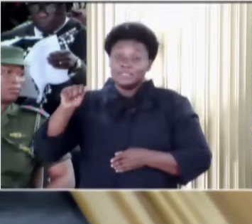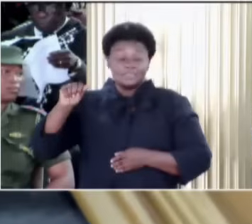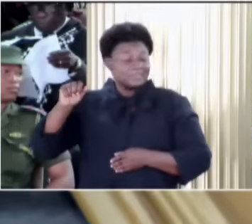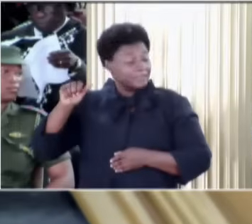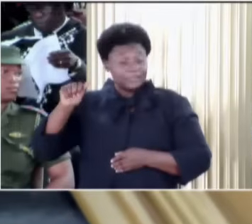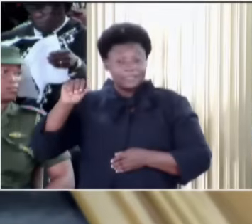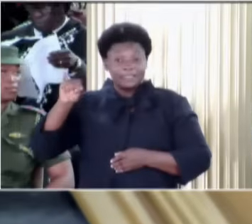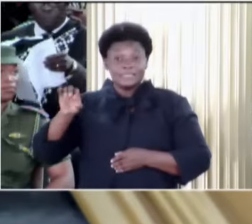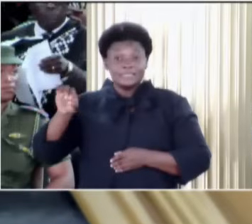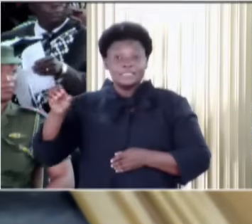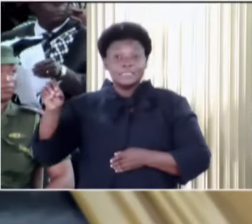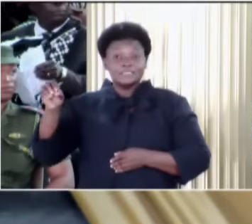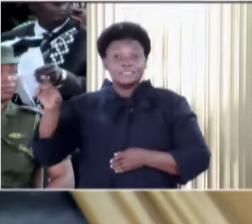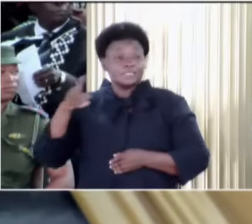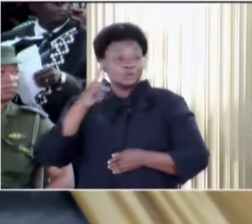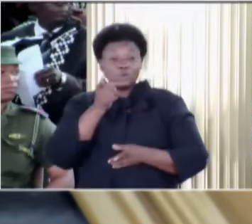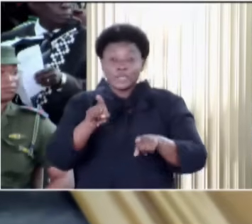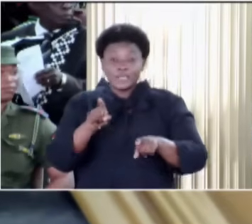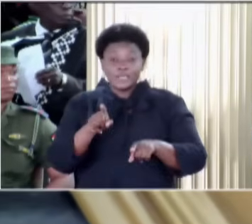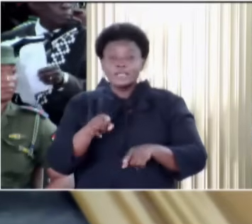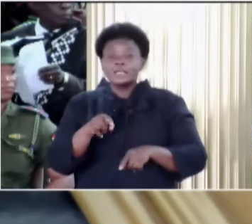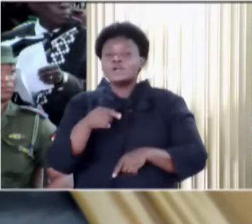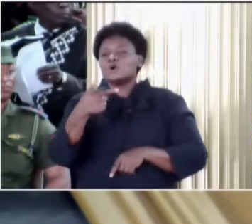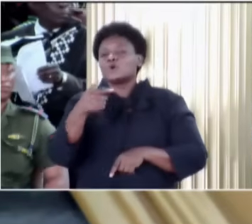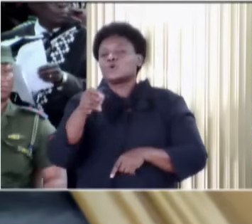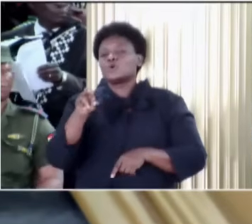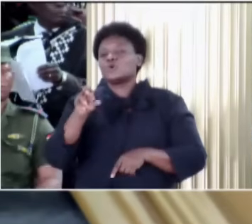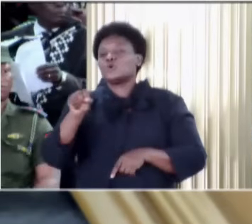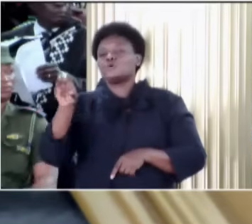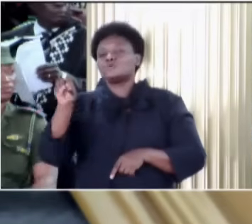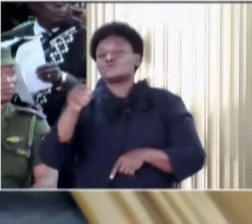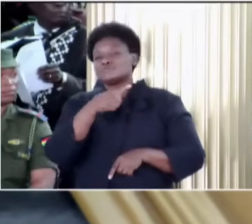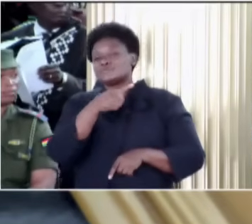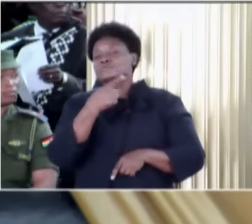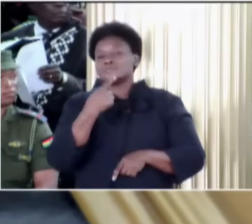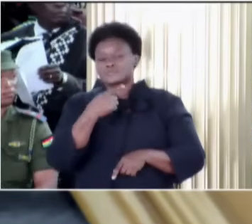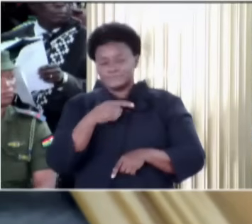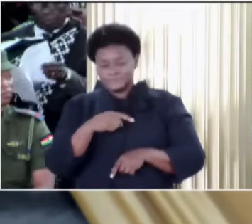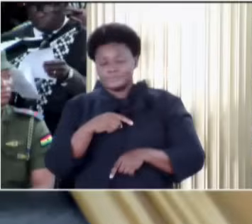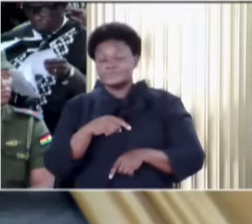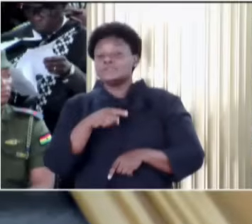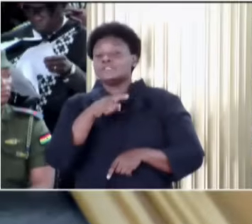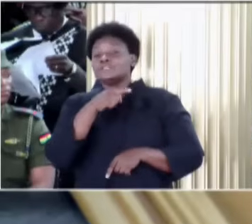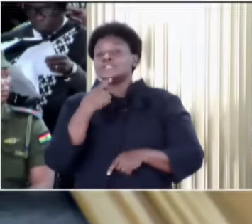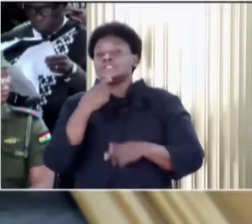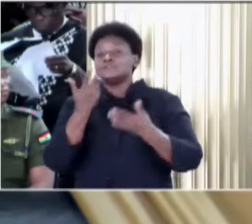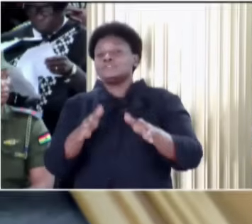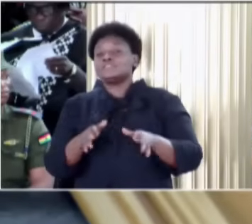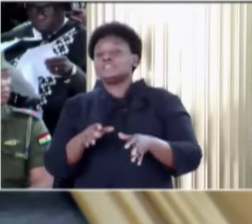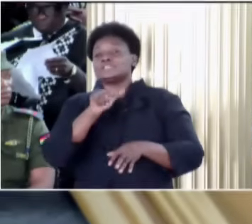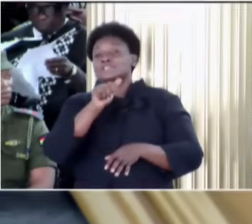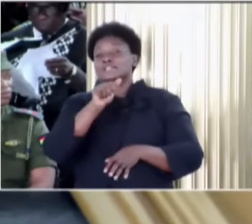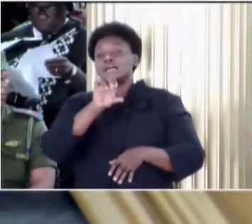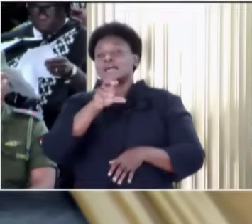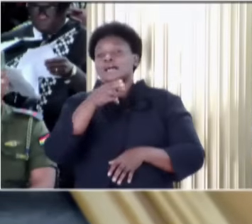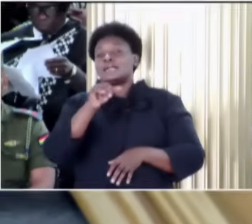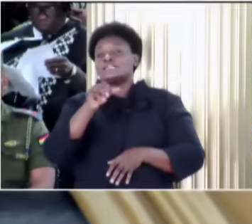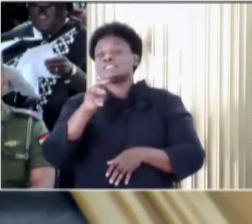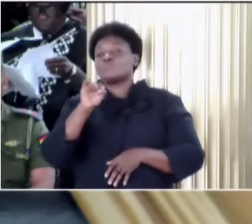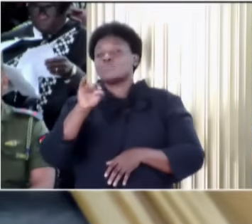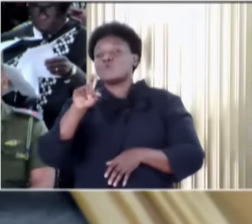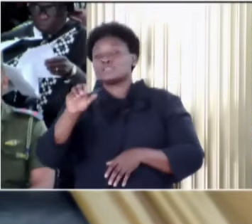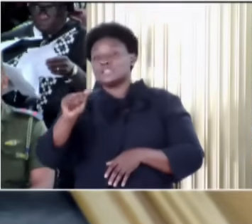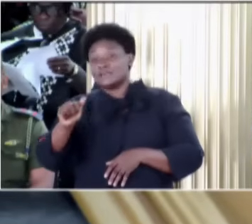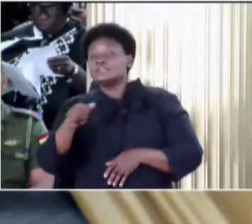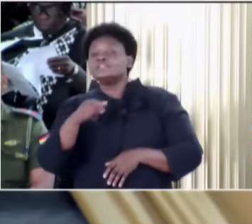Goso, Ahafo region. He pursued his education at Achimota School, where he offered general